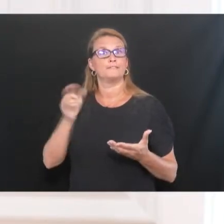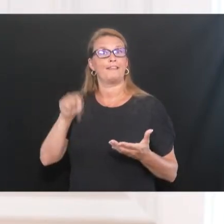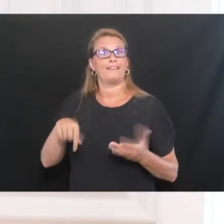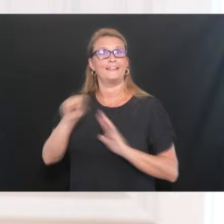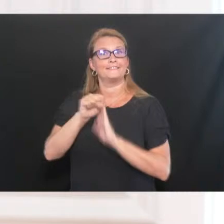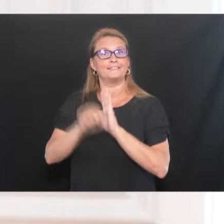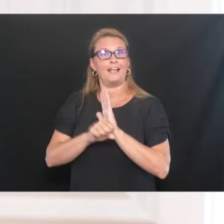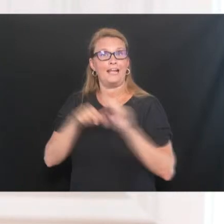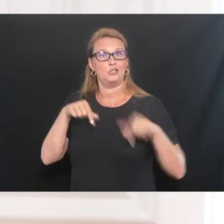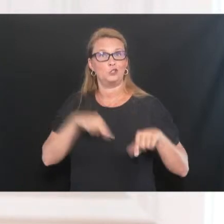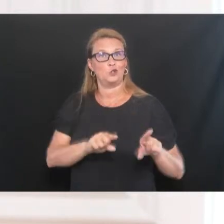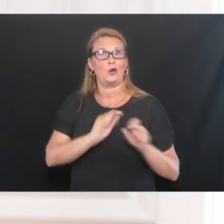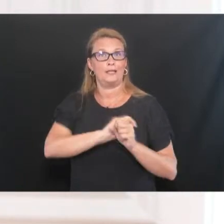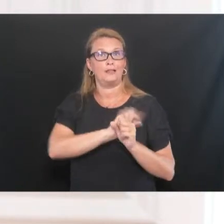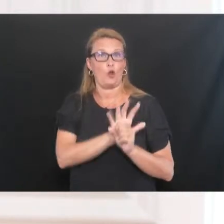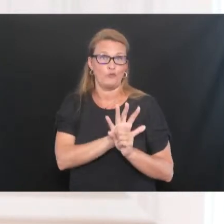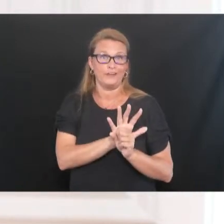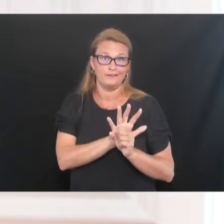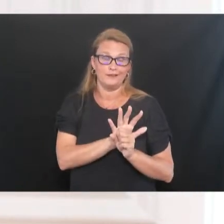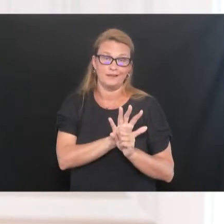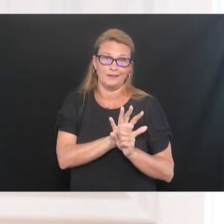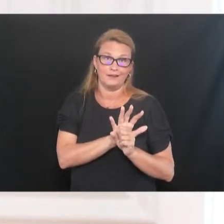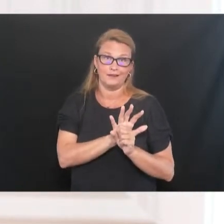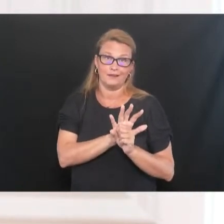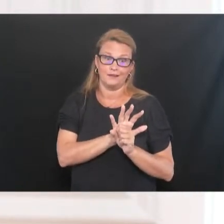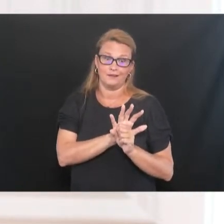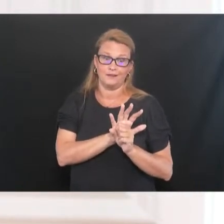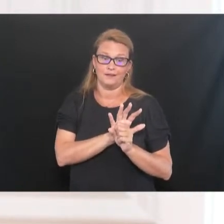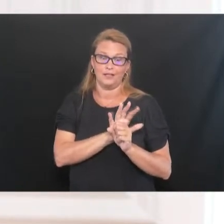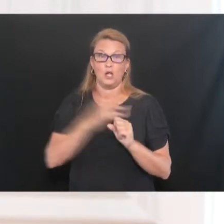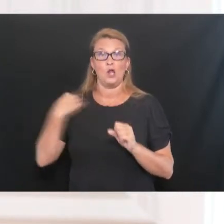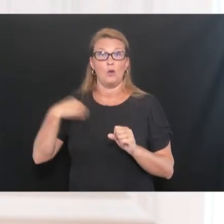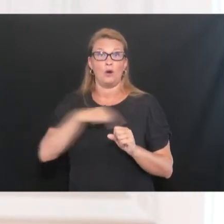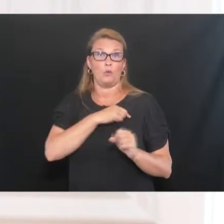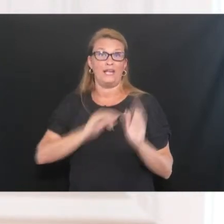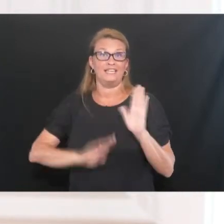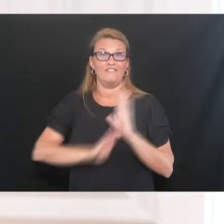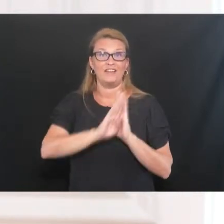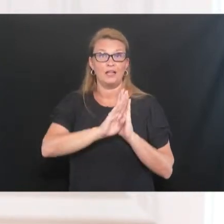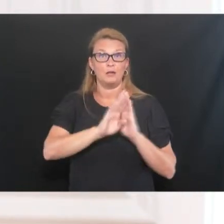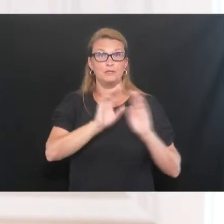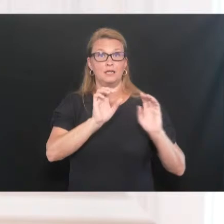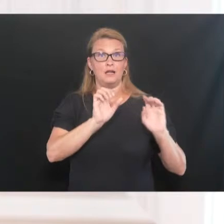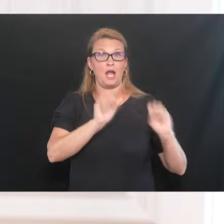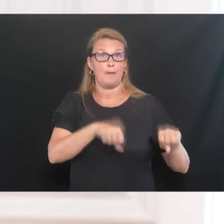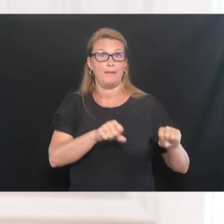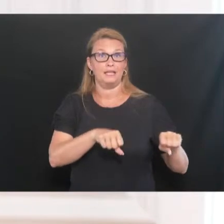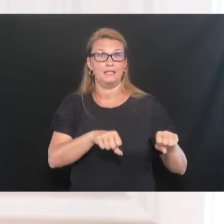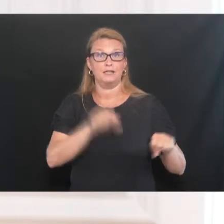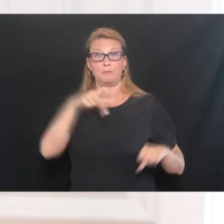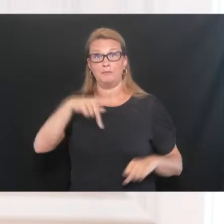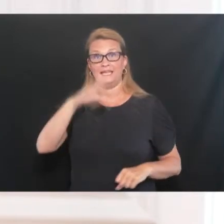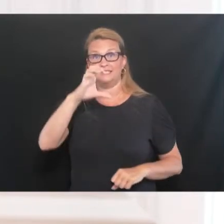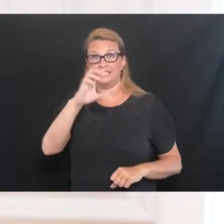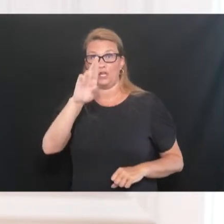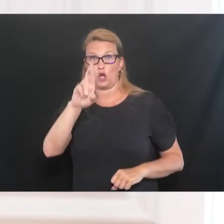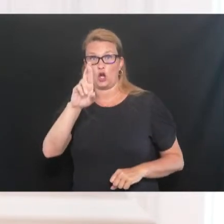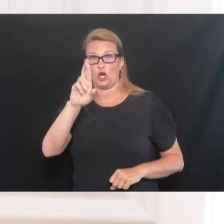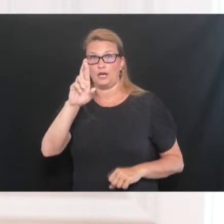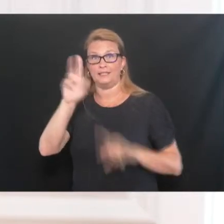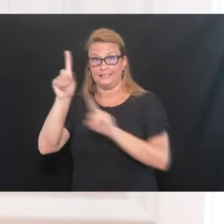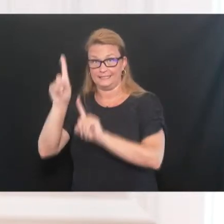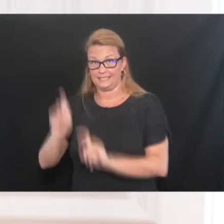during the COVID pandemic, which is a laboratory that developed our own ability to do the PCR test